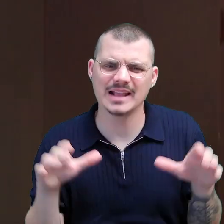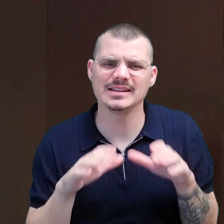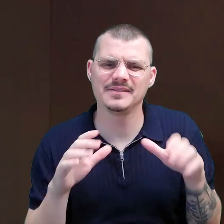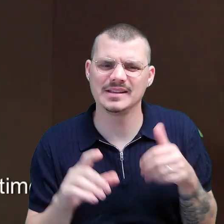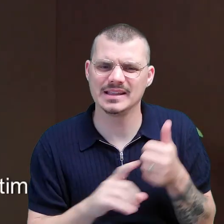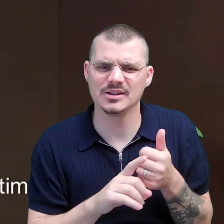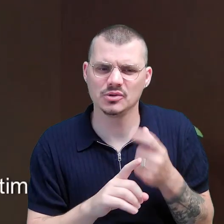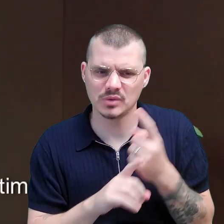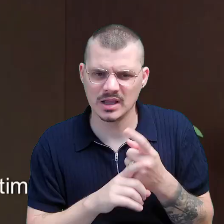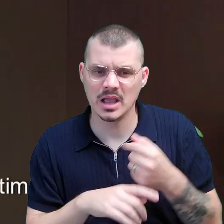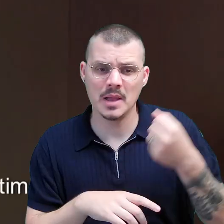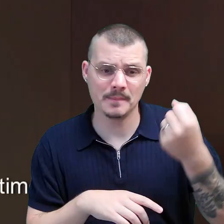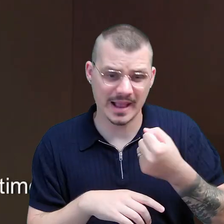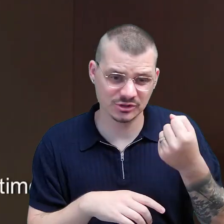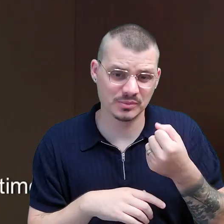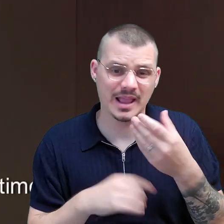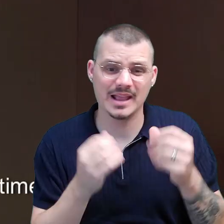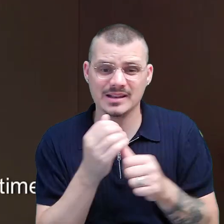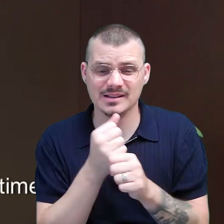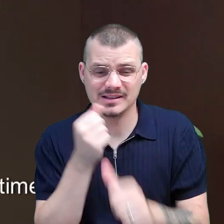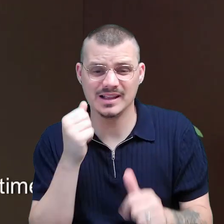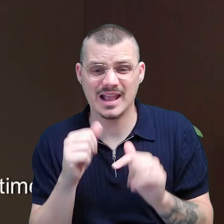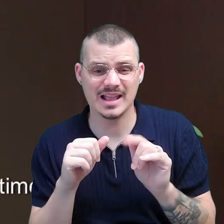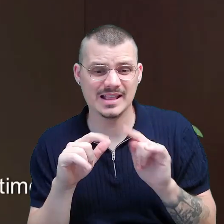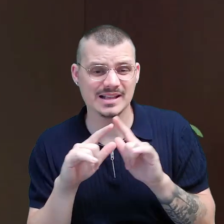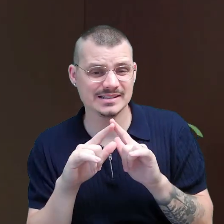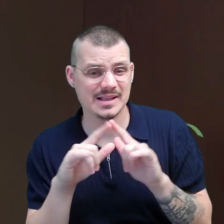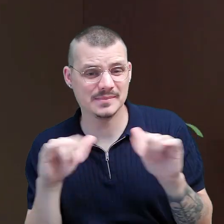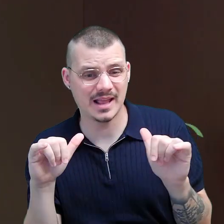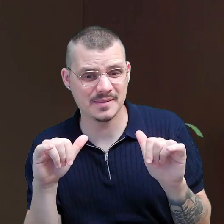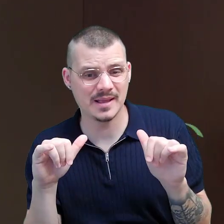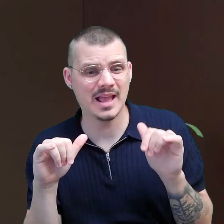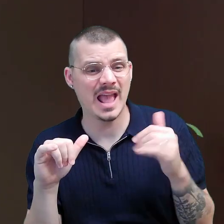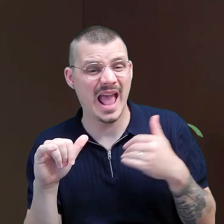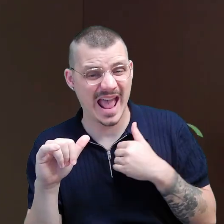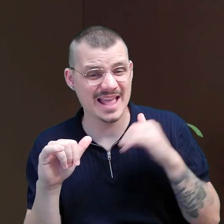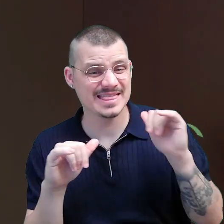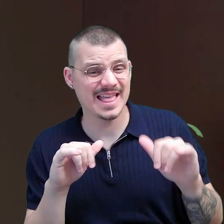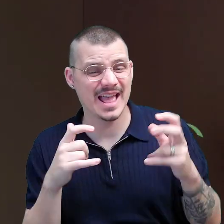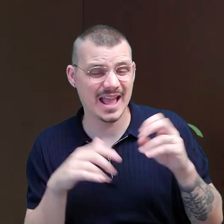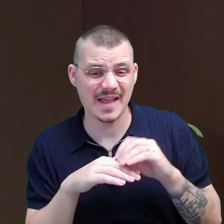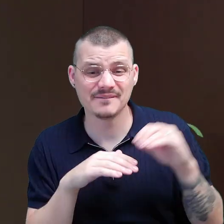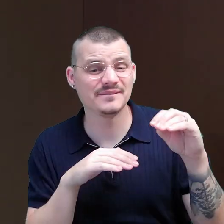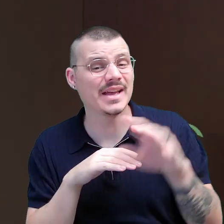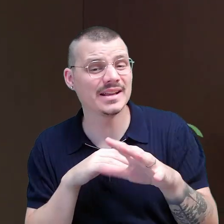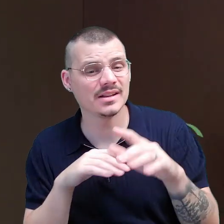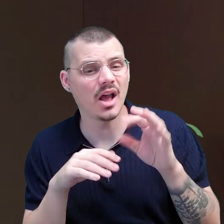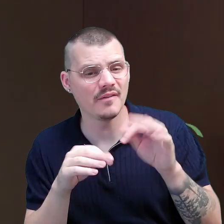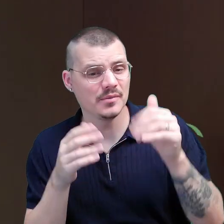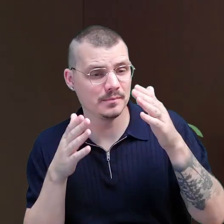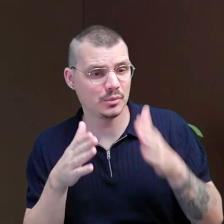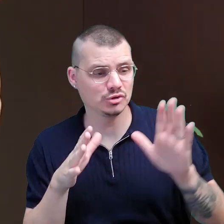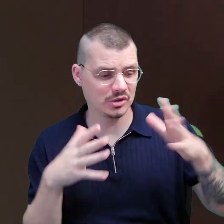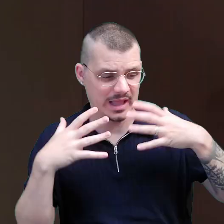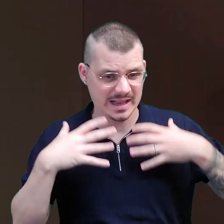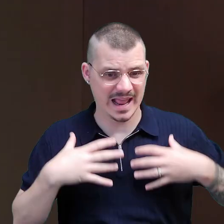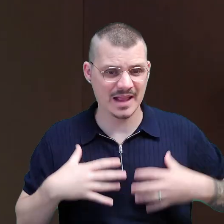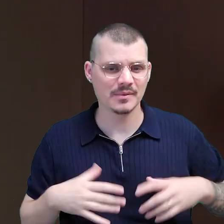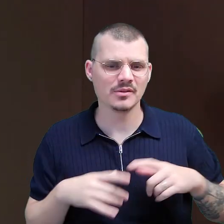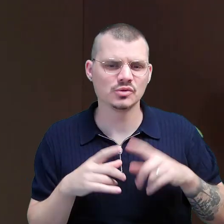right? Masturbating and defecating at the same time has the effect, in terms of a person's anatomy,